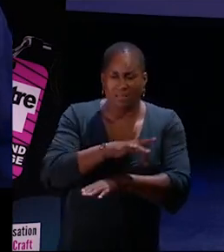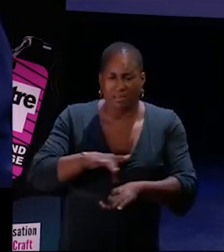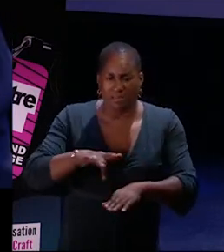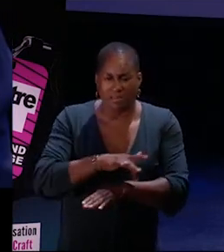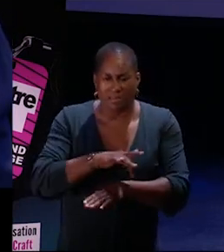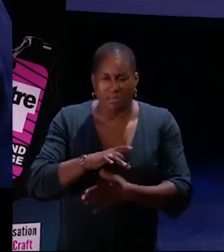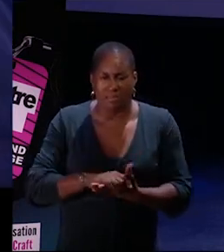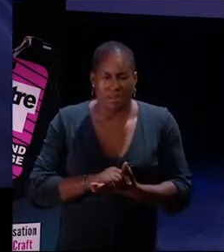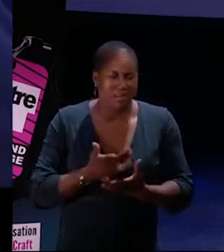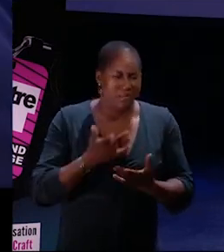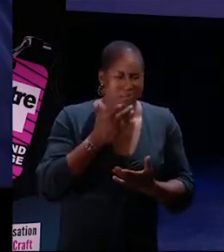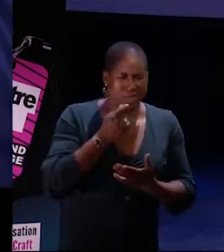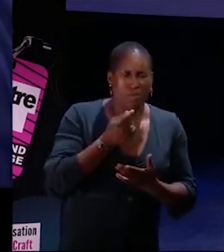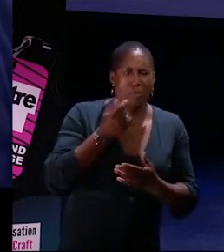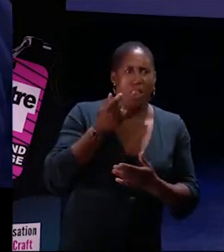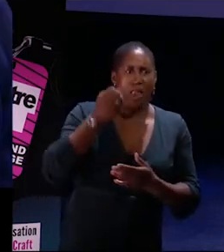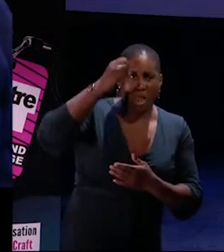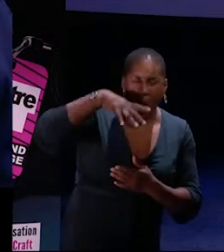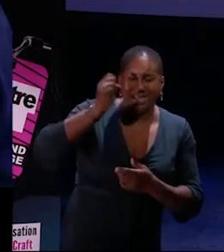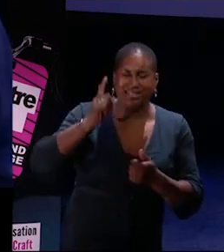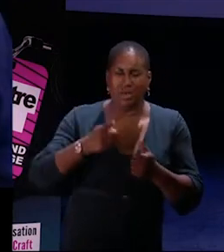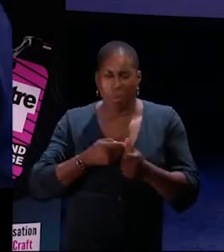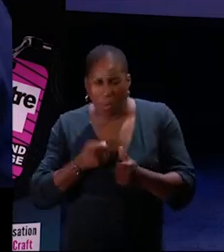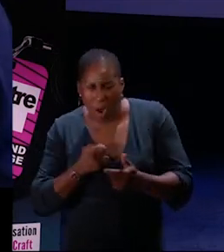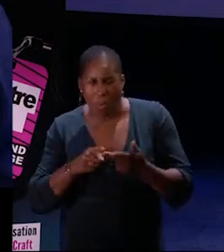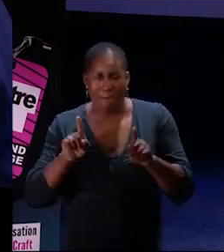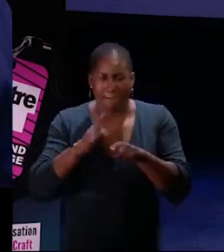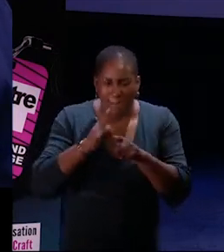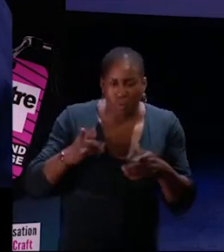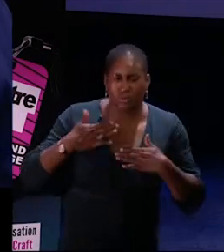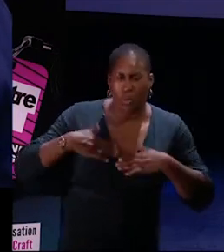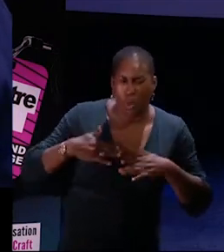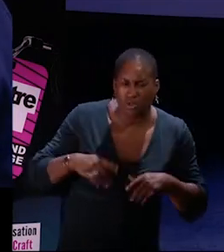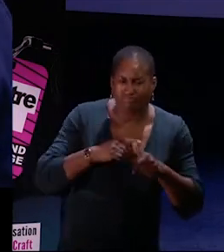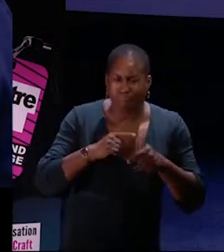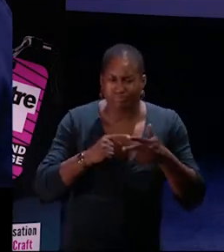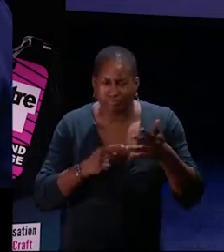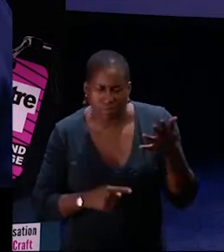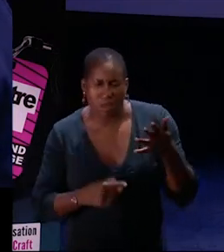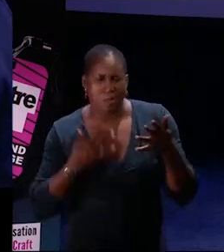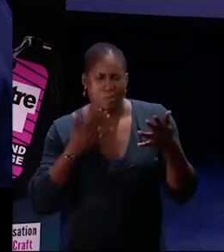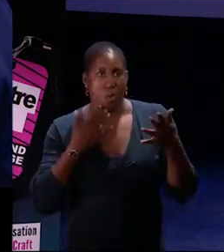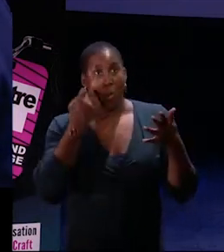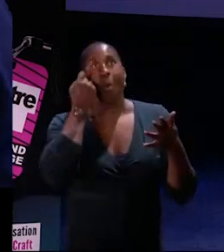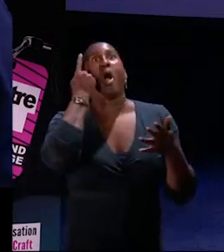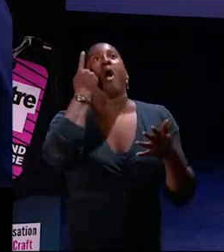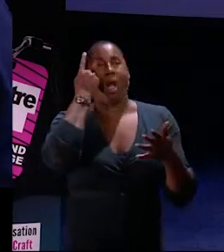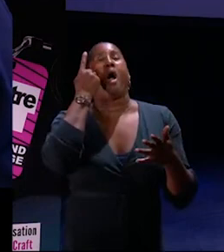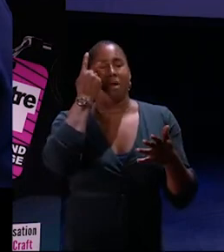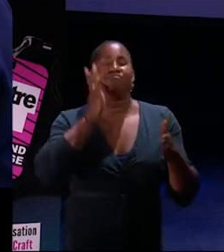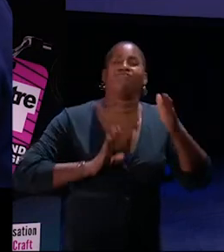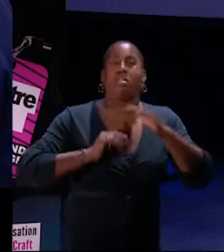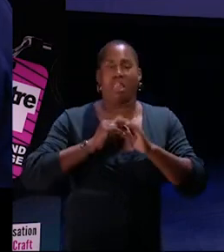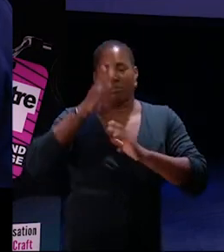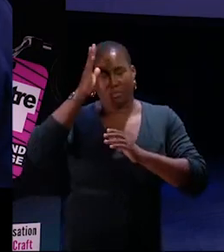know, from lighting, from automation, from the music department, from costumes. You know, once you understand what everyone else does